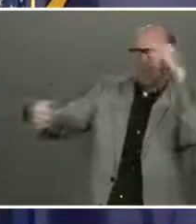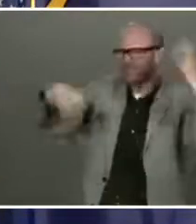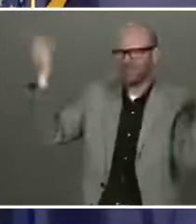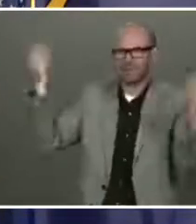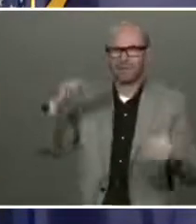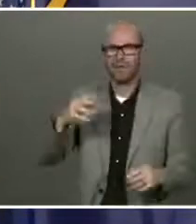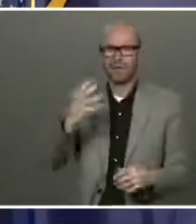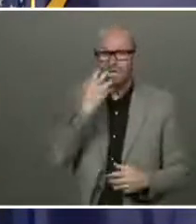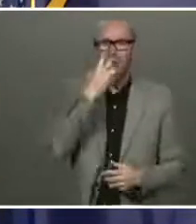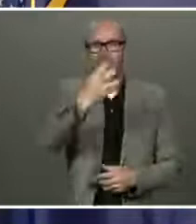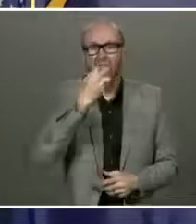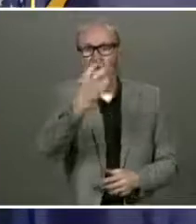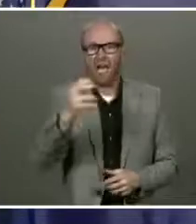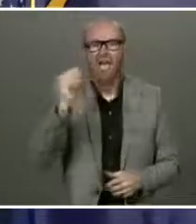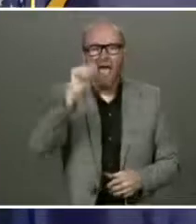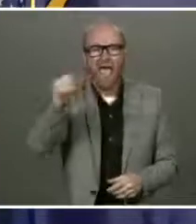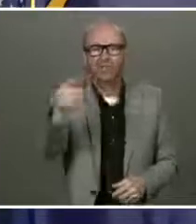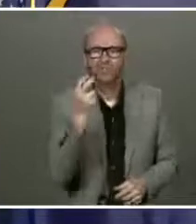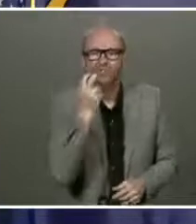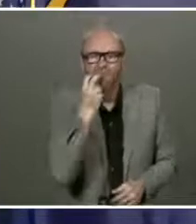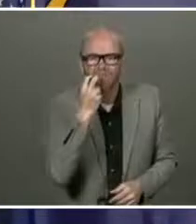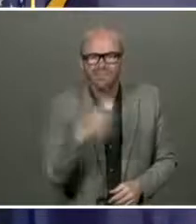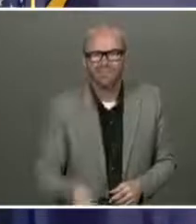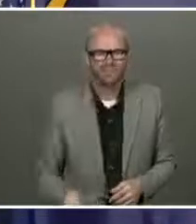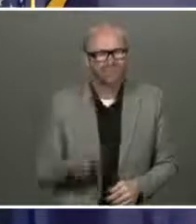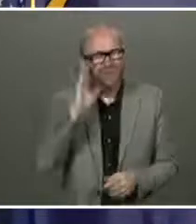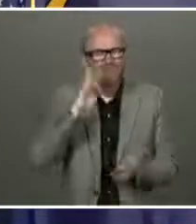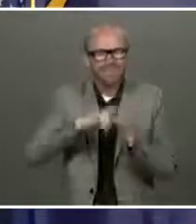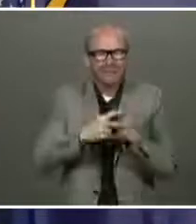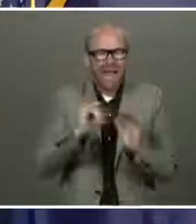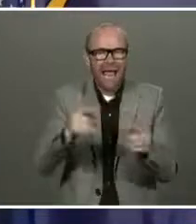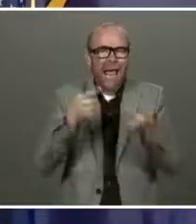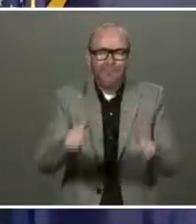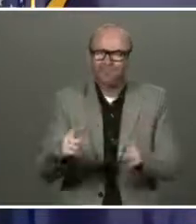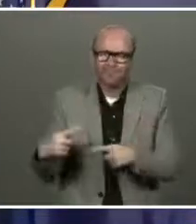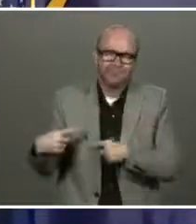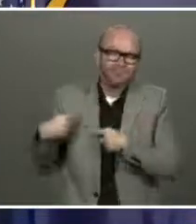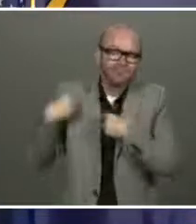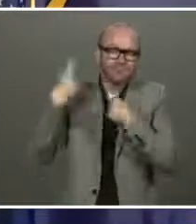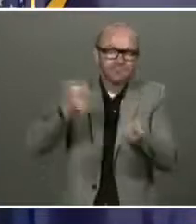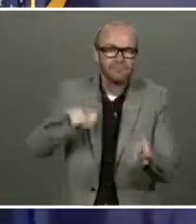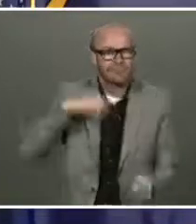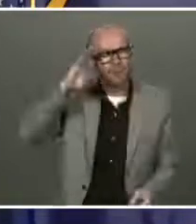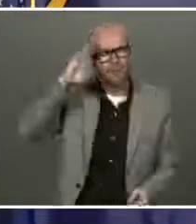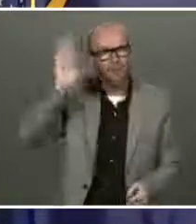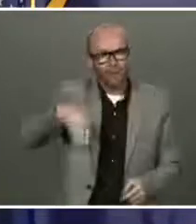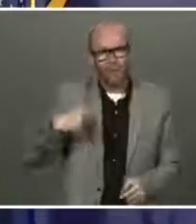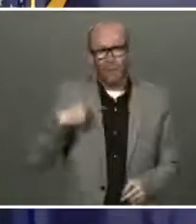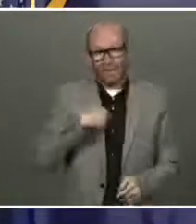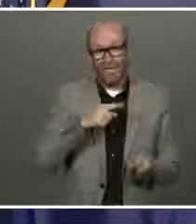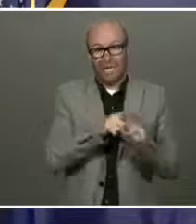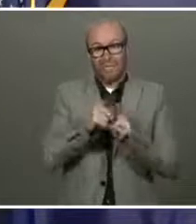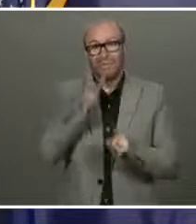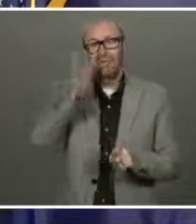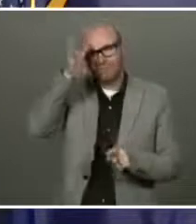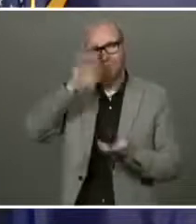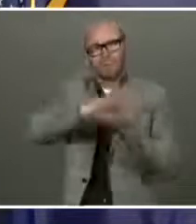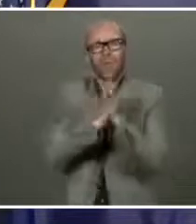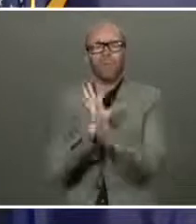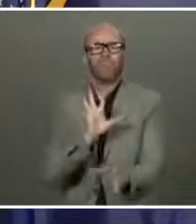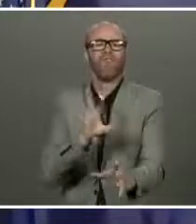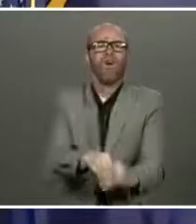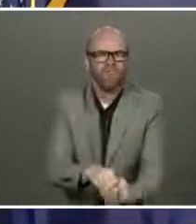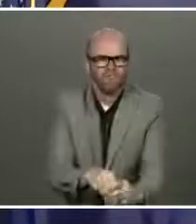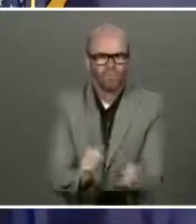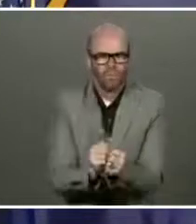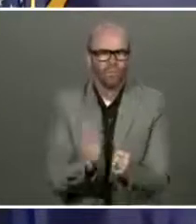at refs in the past, and I've been a ref whose parents have yelled at. We get really involved in our kids, as we